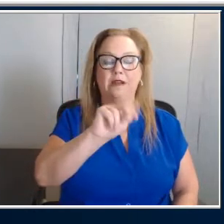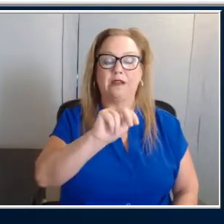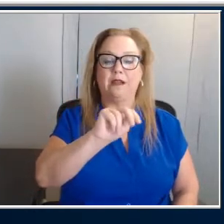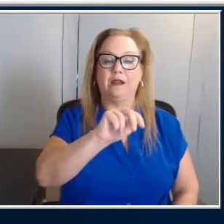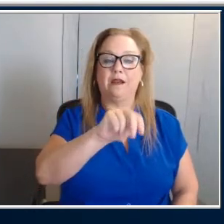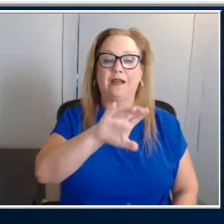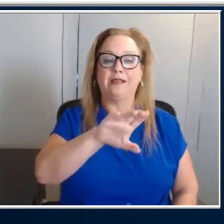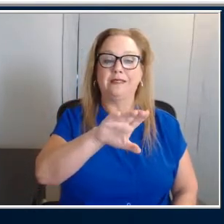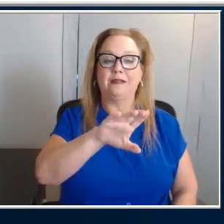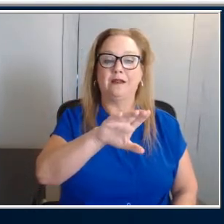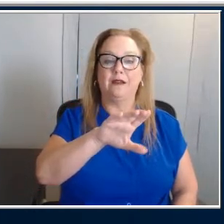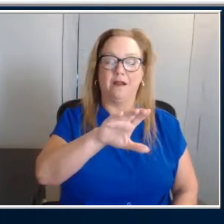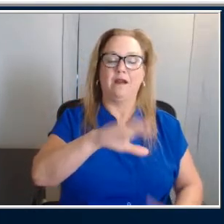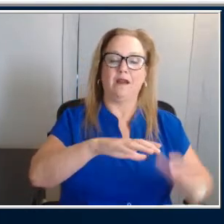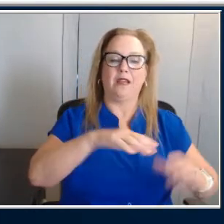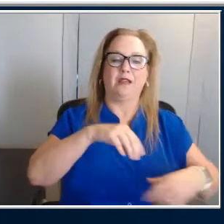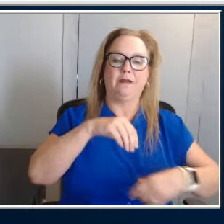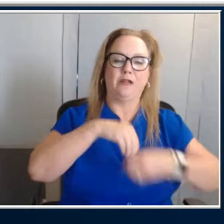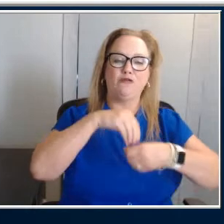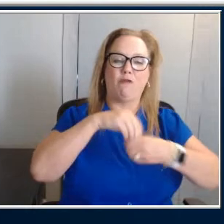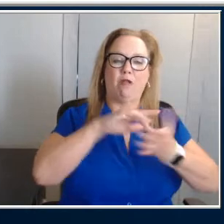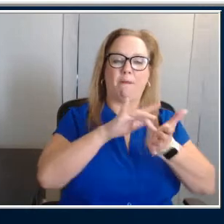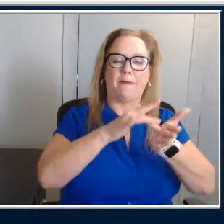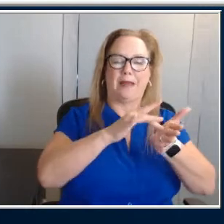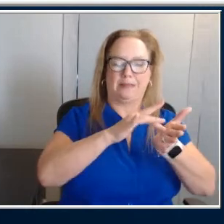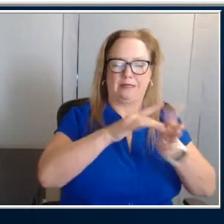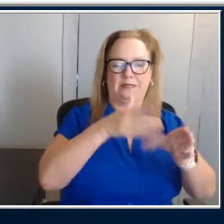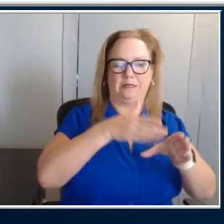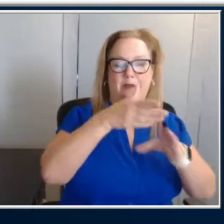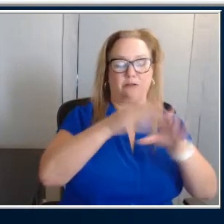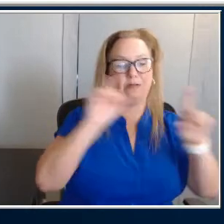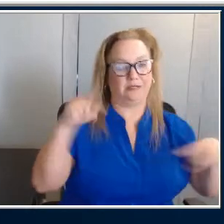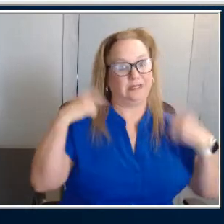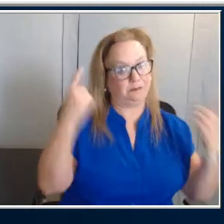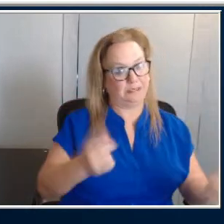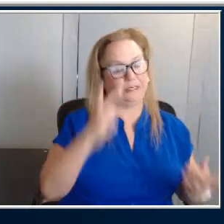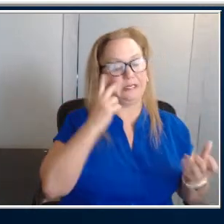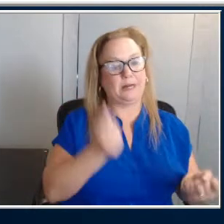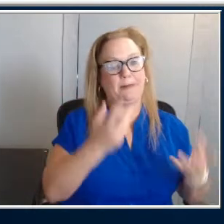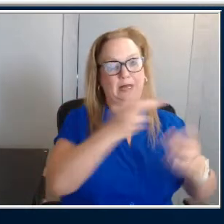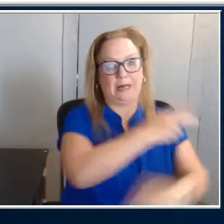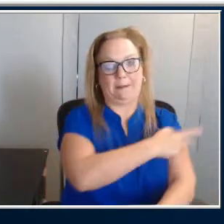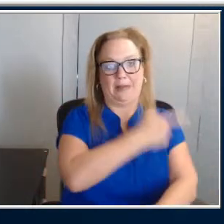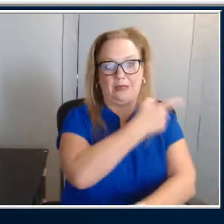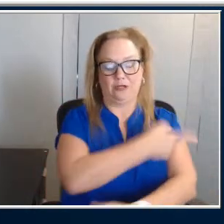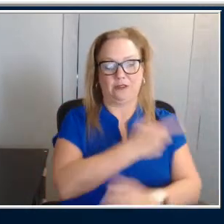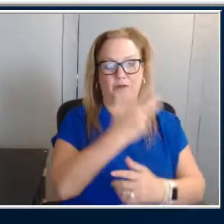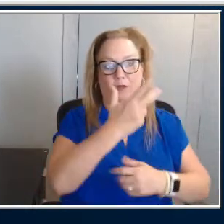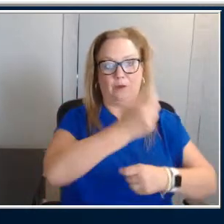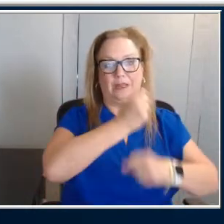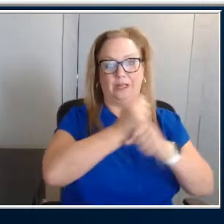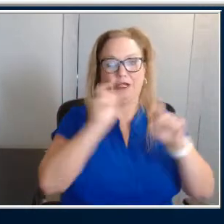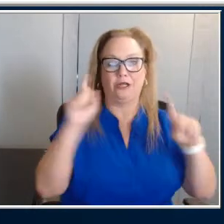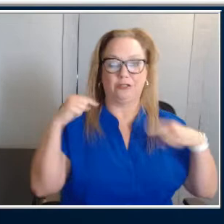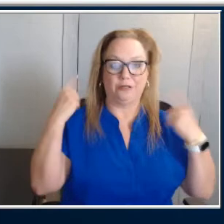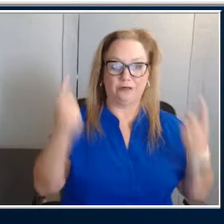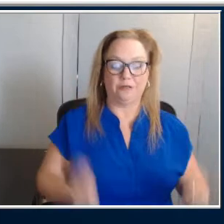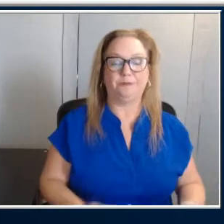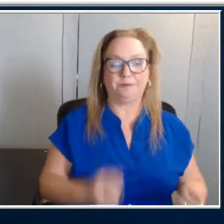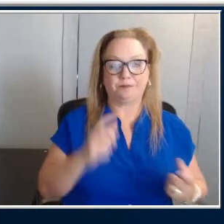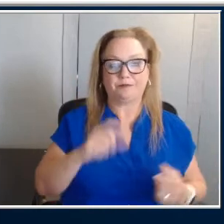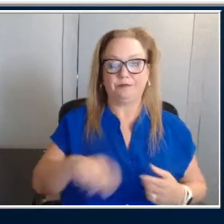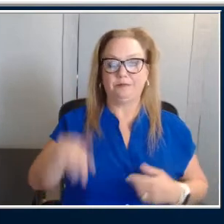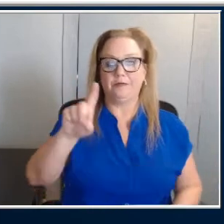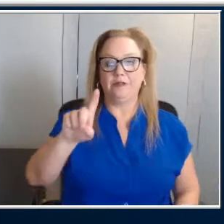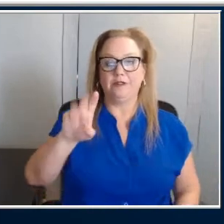on this program before. He's seen a lot of long COVID patients over the last 3 years, and he really has been sort of in charge of the long COVID program at KU. Dr. Molly